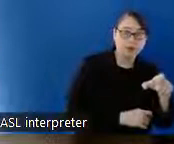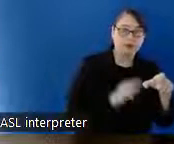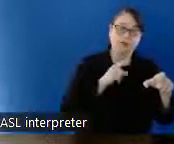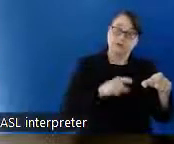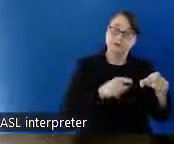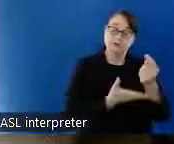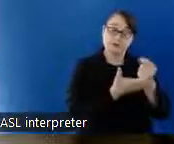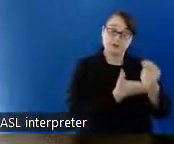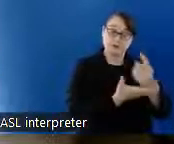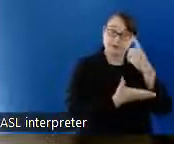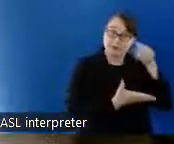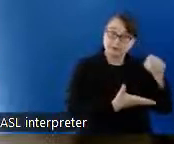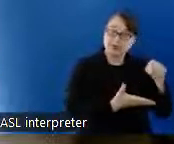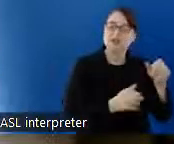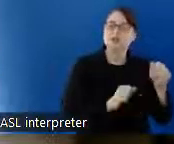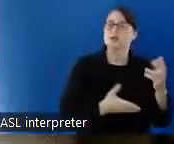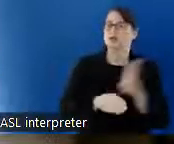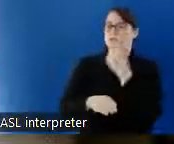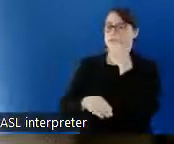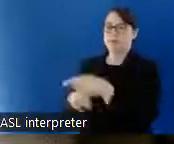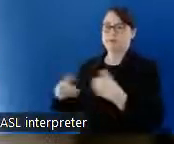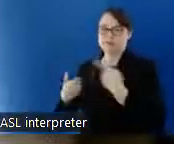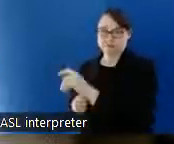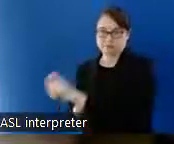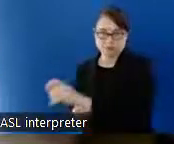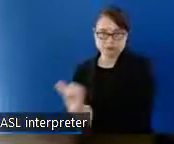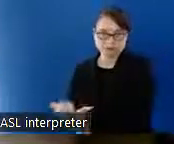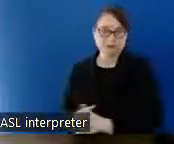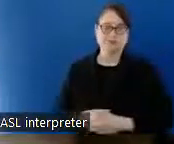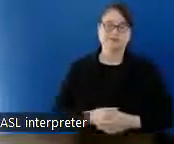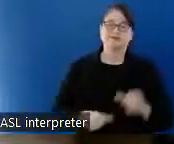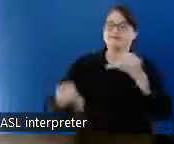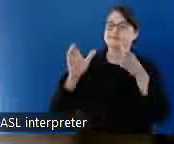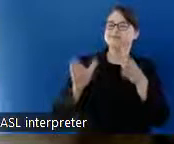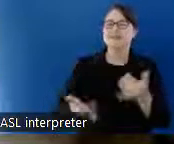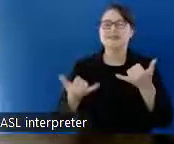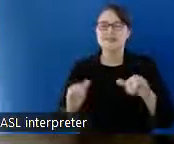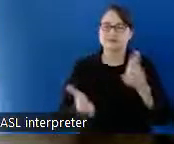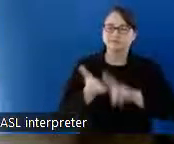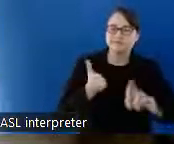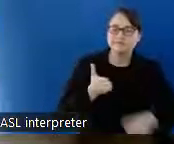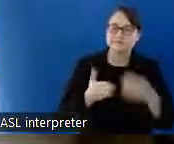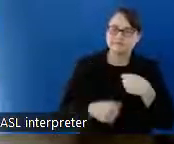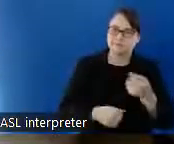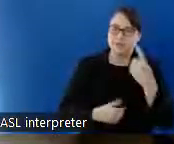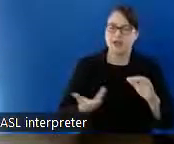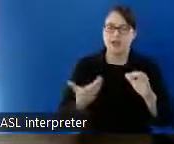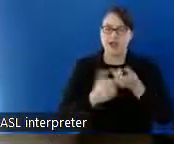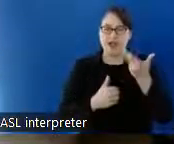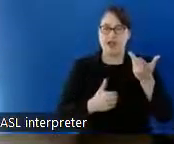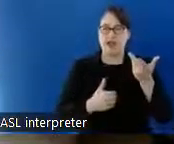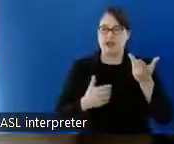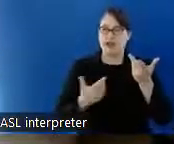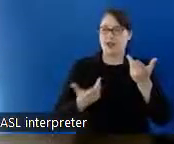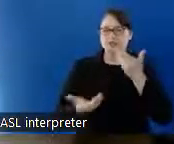treat monkeypox virus infections. Scientists are still researching to understand how effective these treatments and